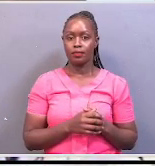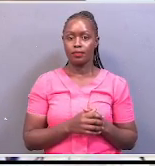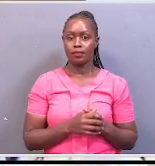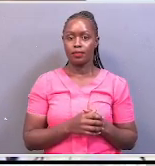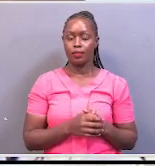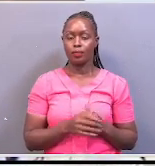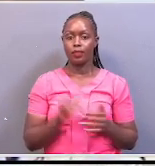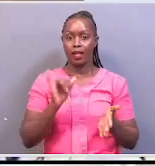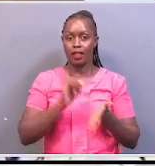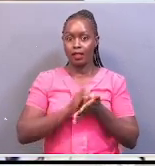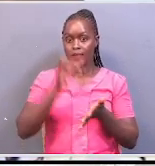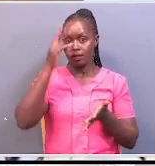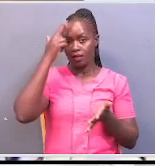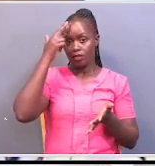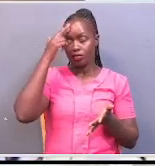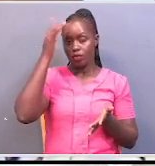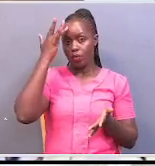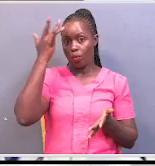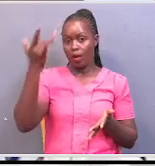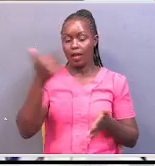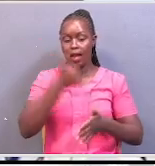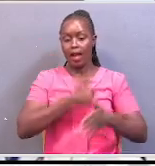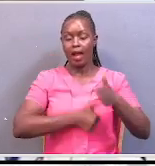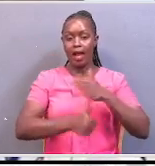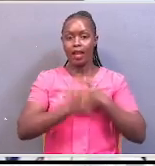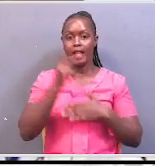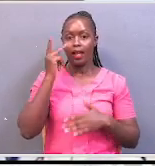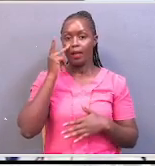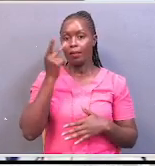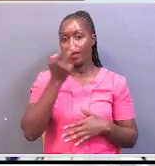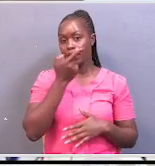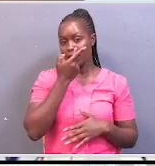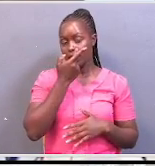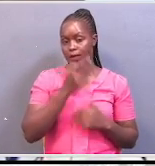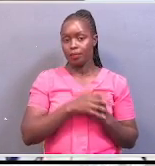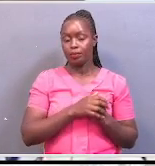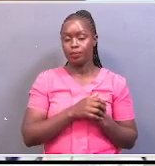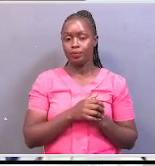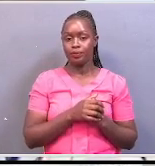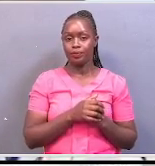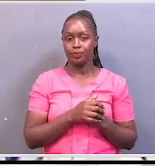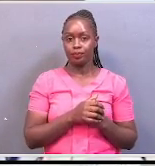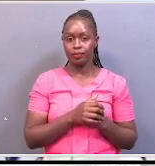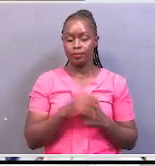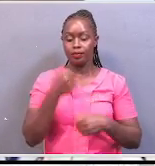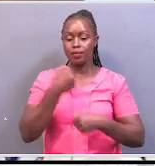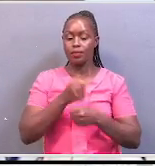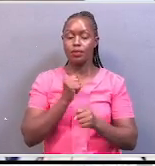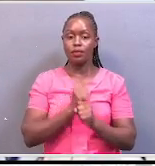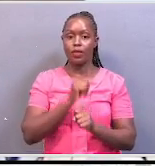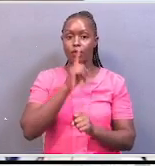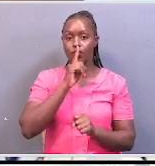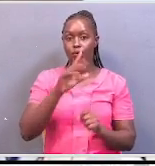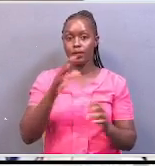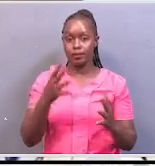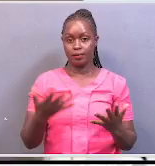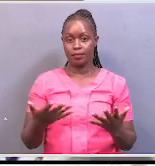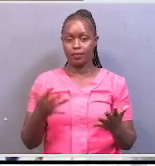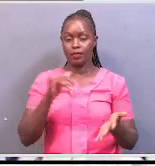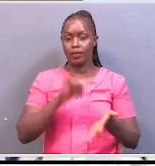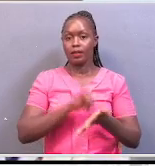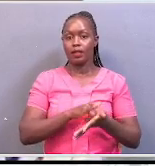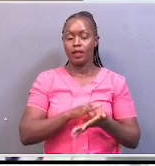And that is why, under Mwai Kibaki, he made sure